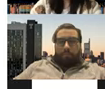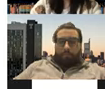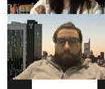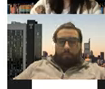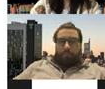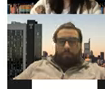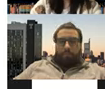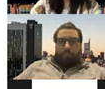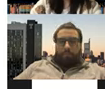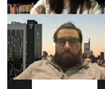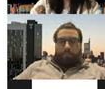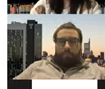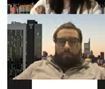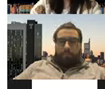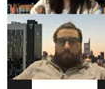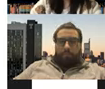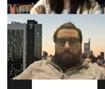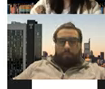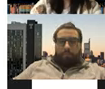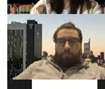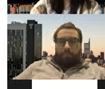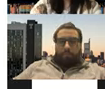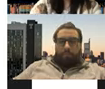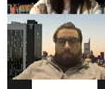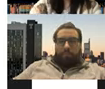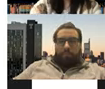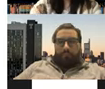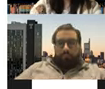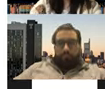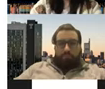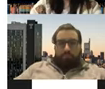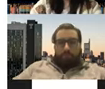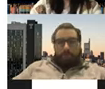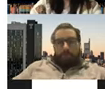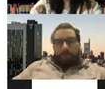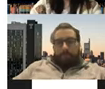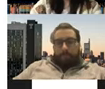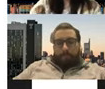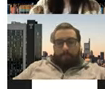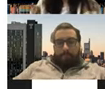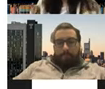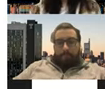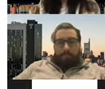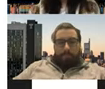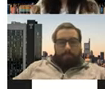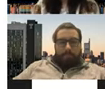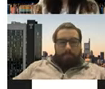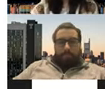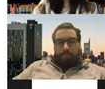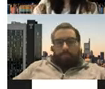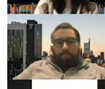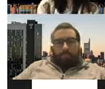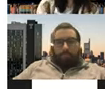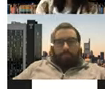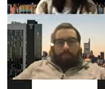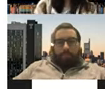So before we go on to look at the study some more, here's a timeline of what happened in New York City over the